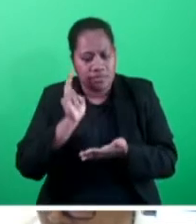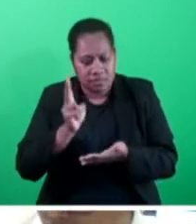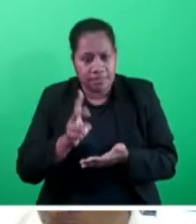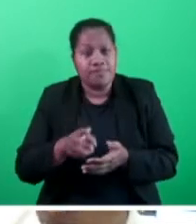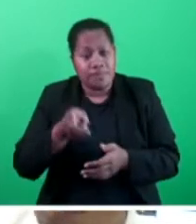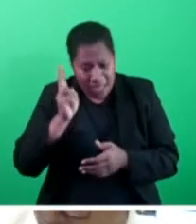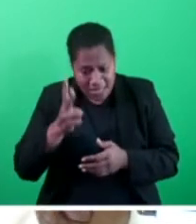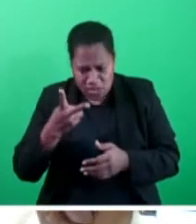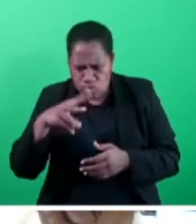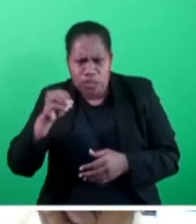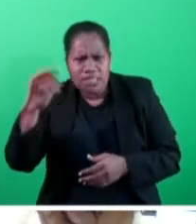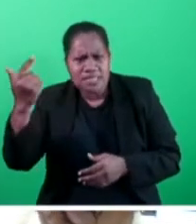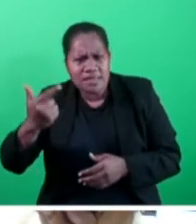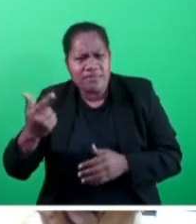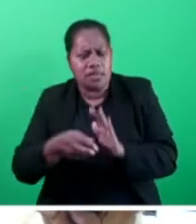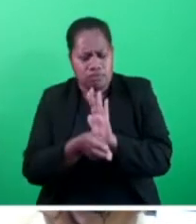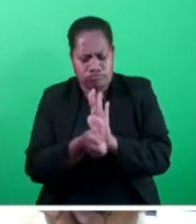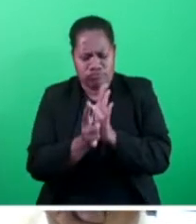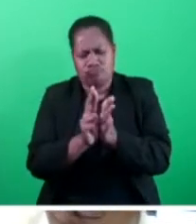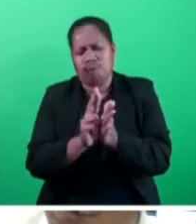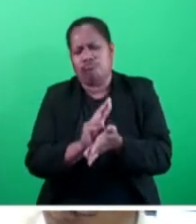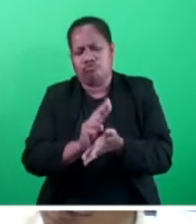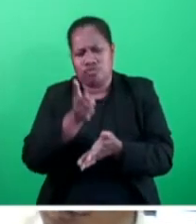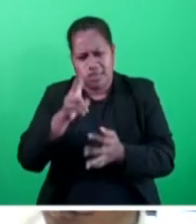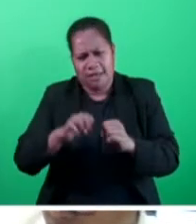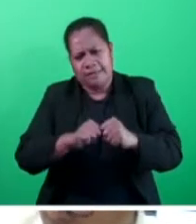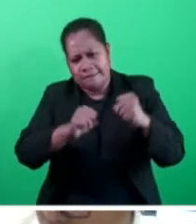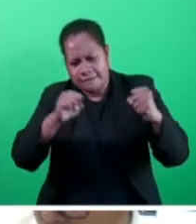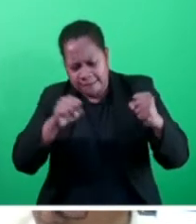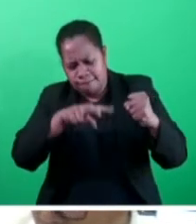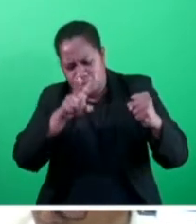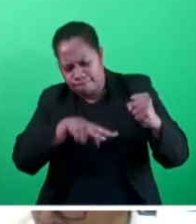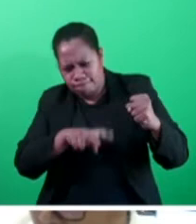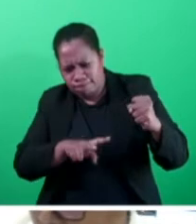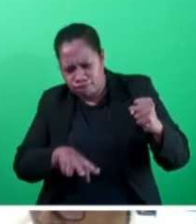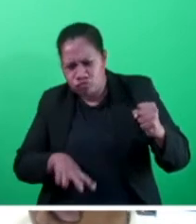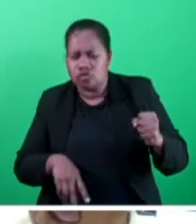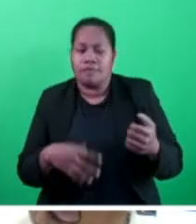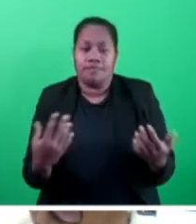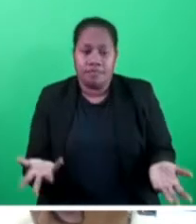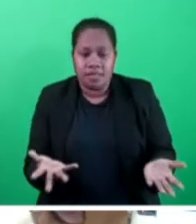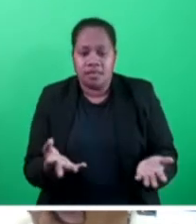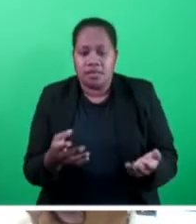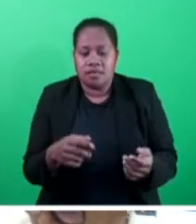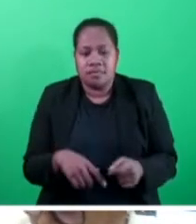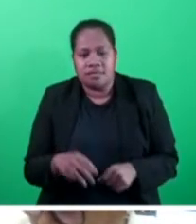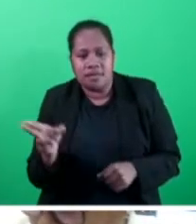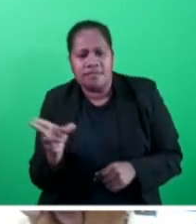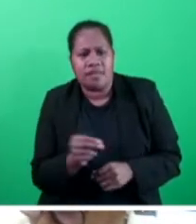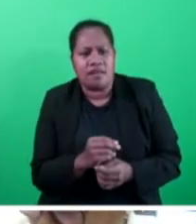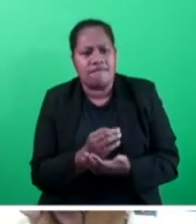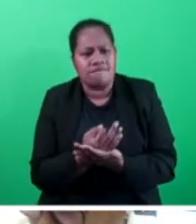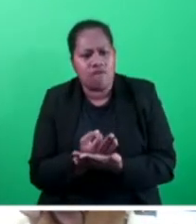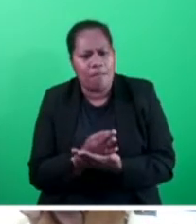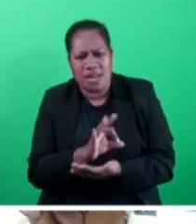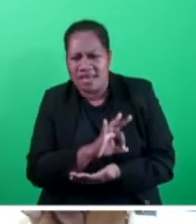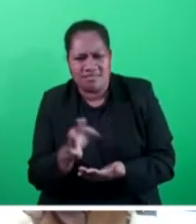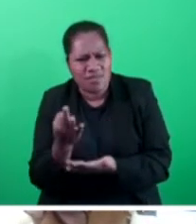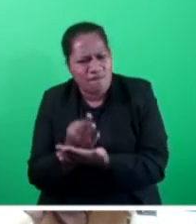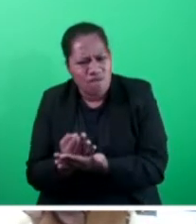in 2017. The survey was undertaken in the formal and informal sectors from